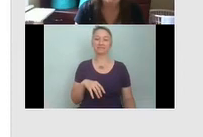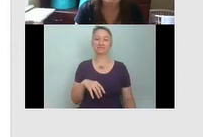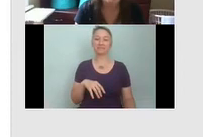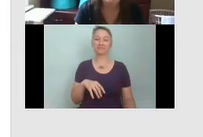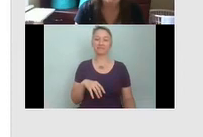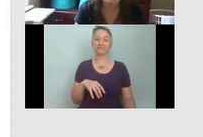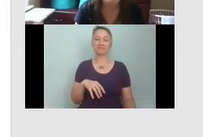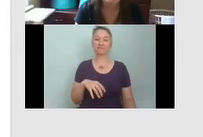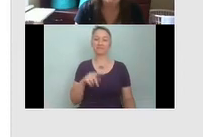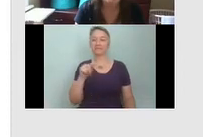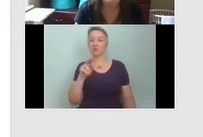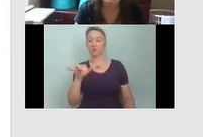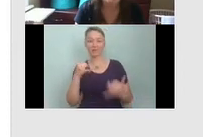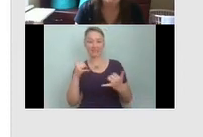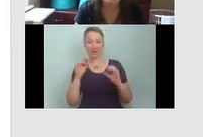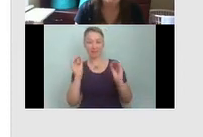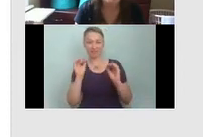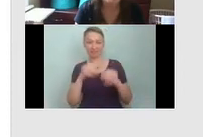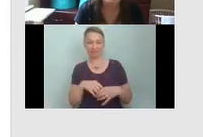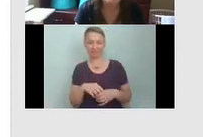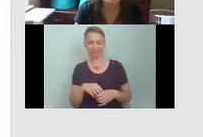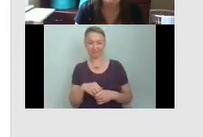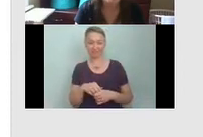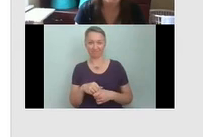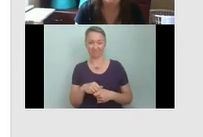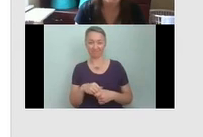And now we can't.